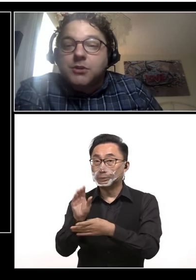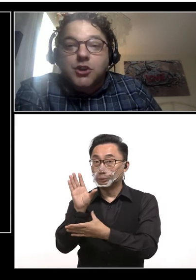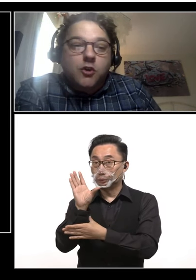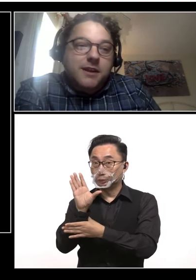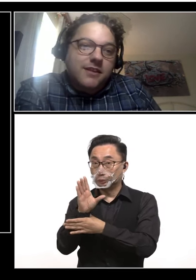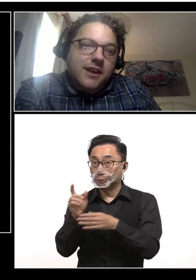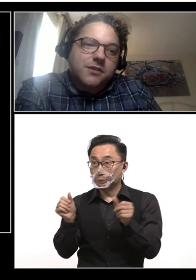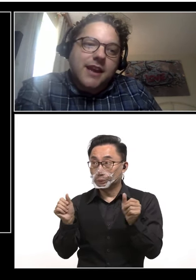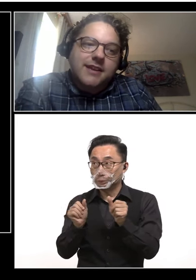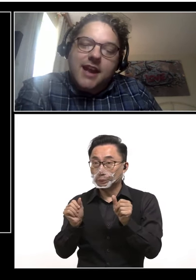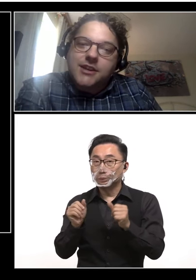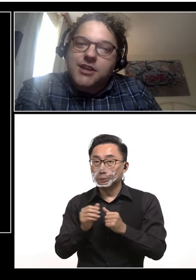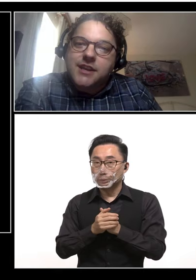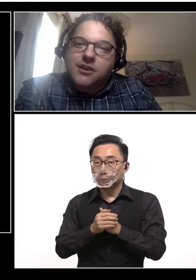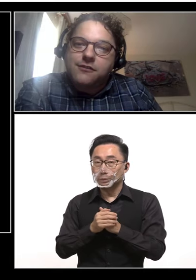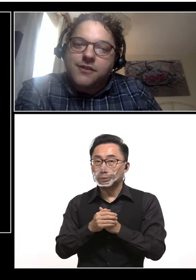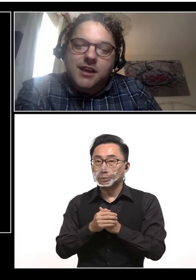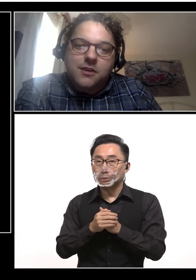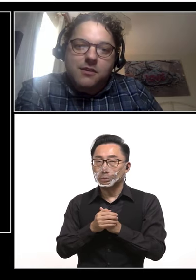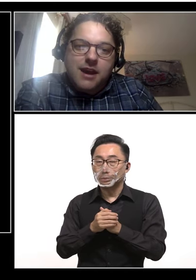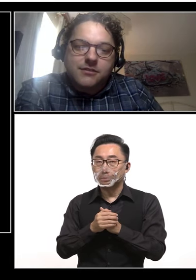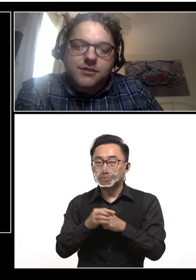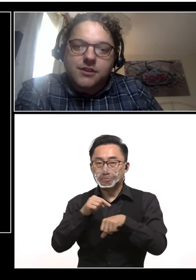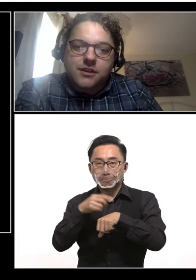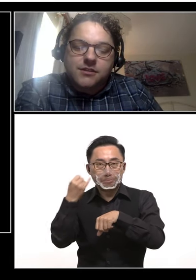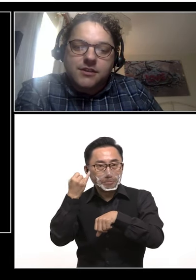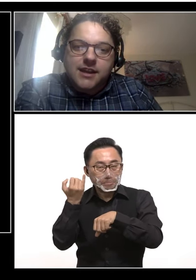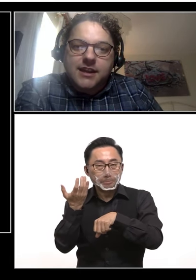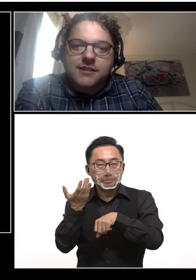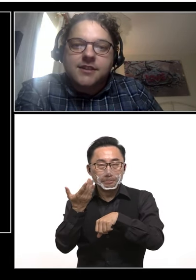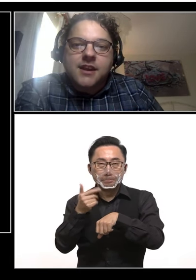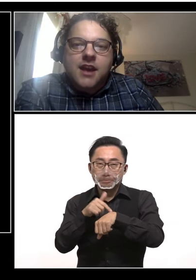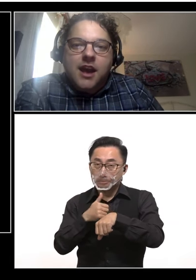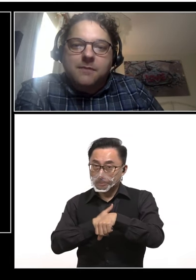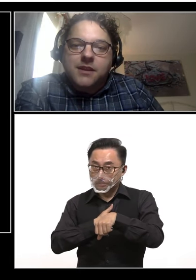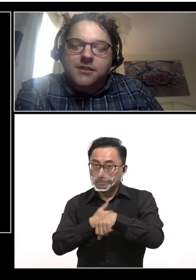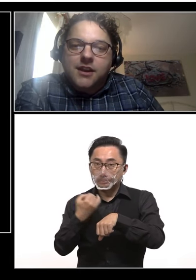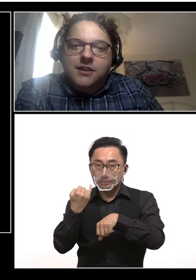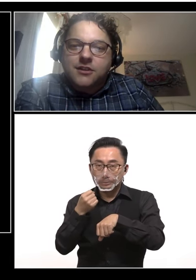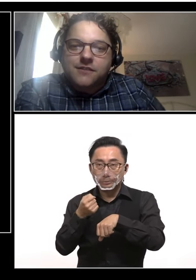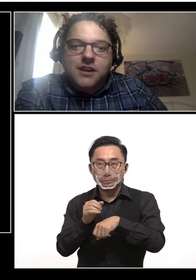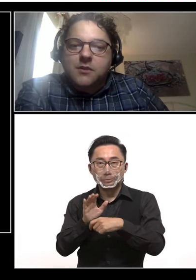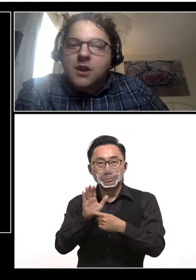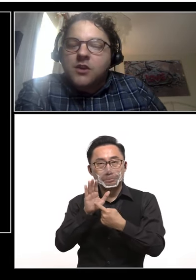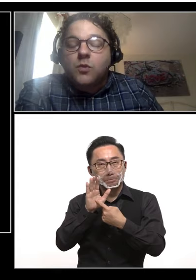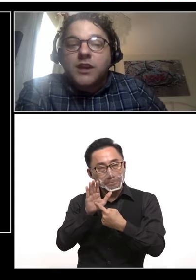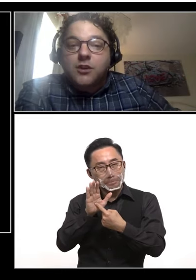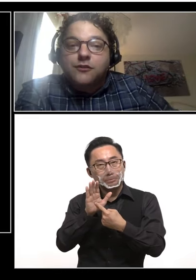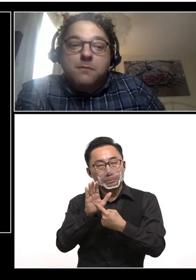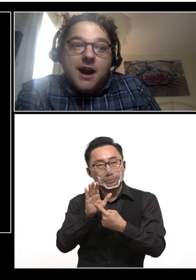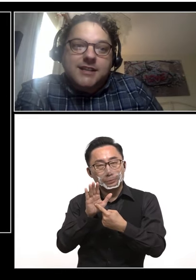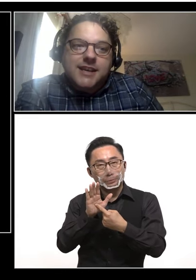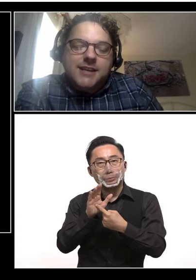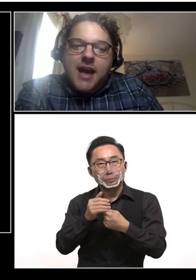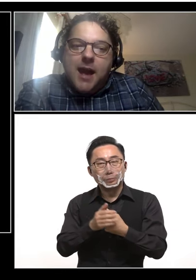team assure me that they will send our Shake It Off video around to the delegates. It's a great video that we use